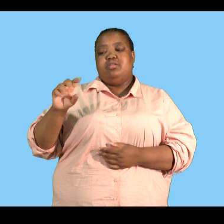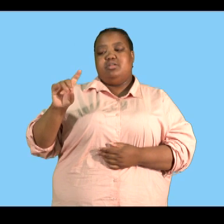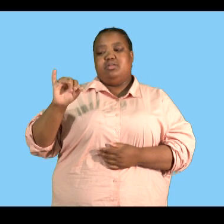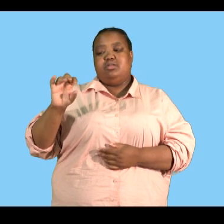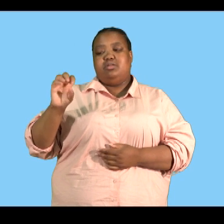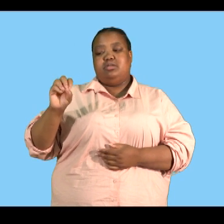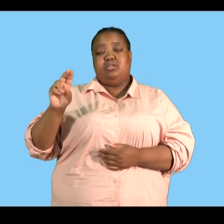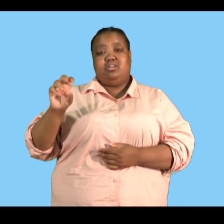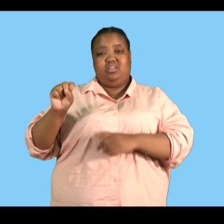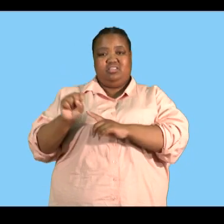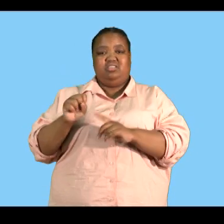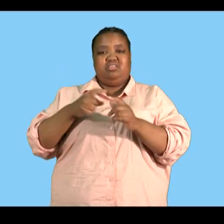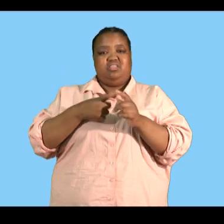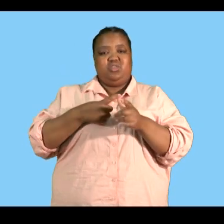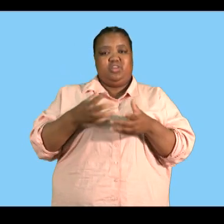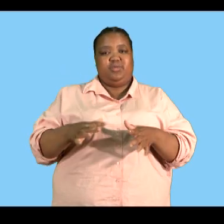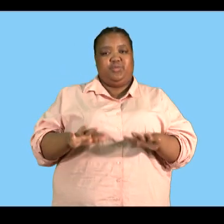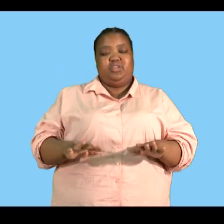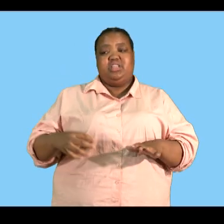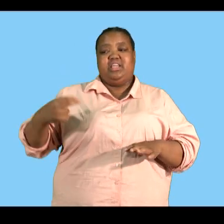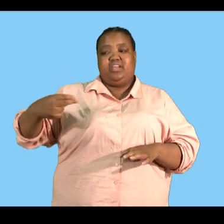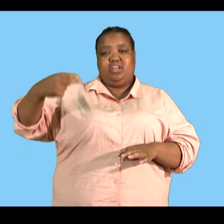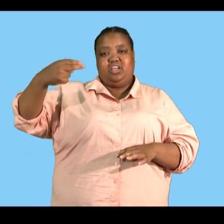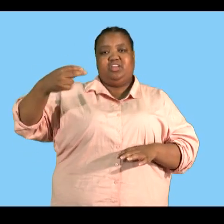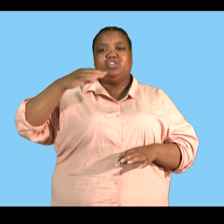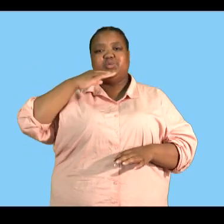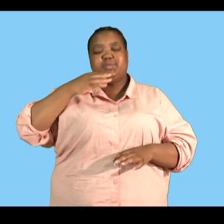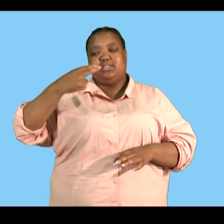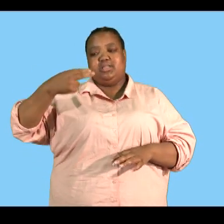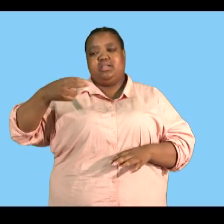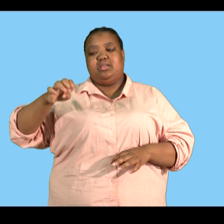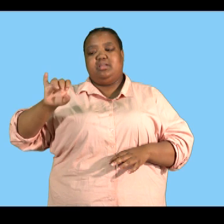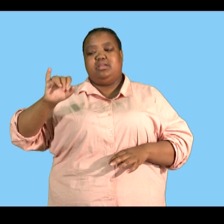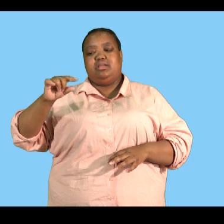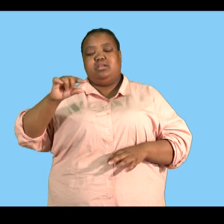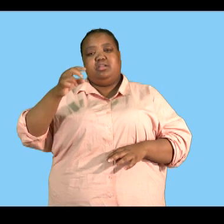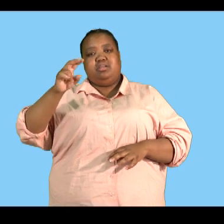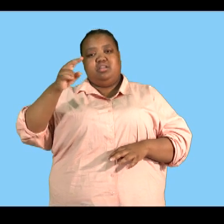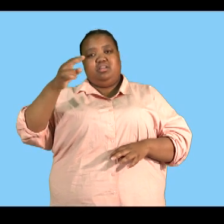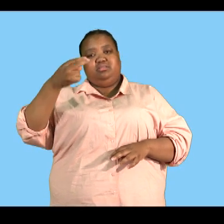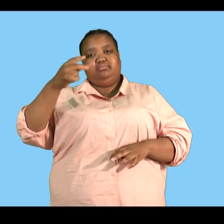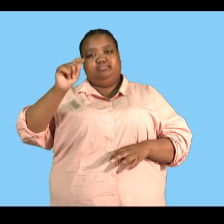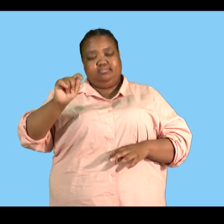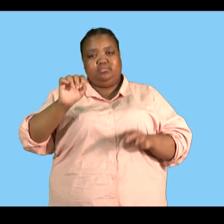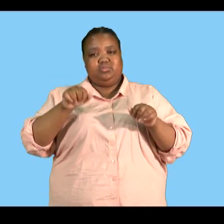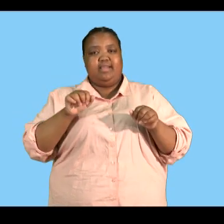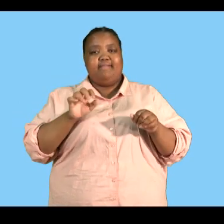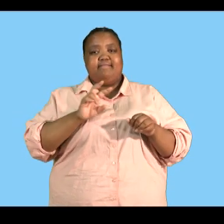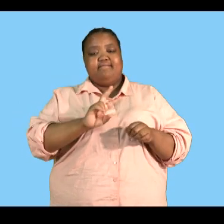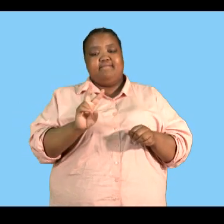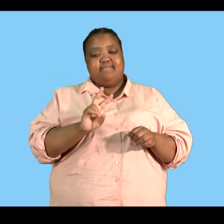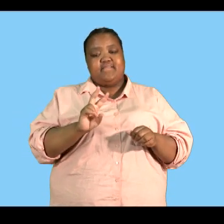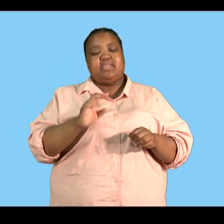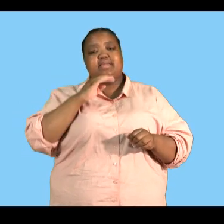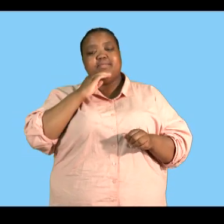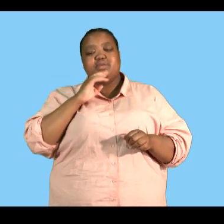and h will be your height. Now let us continue substitution. We have v is equals to, v